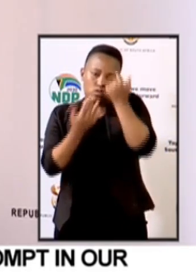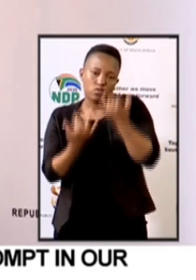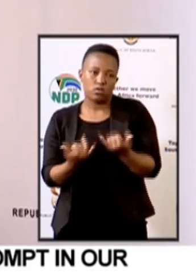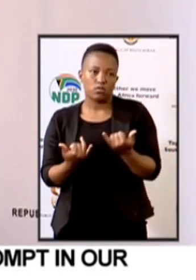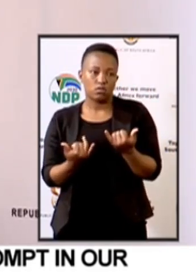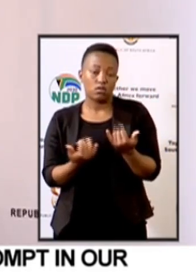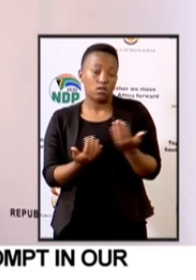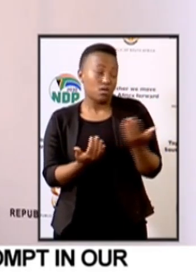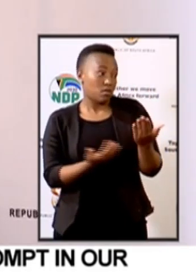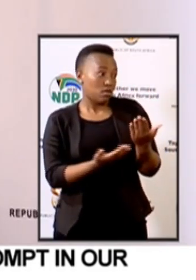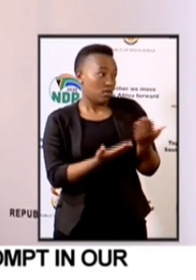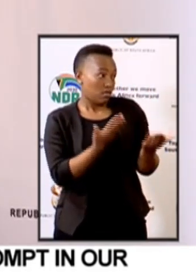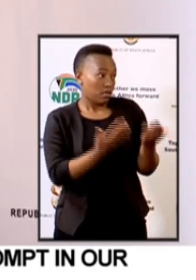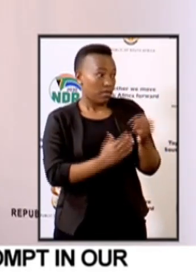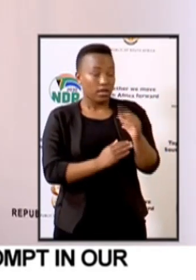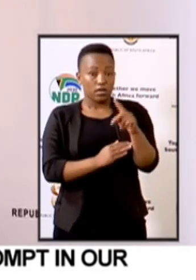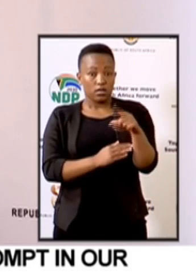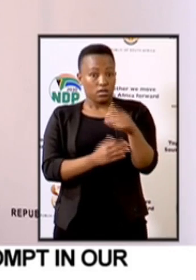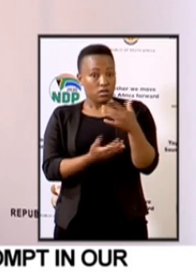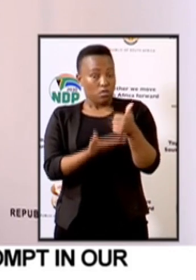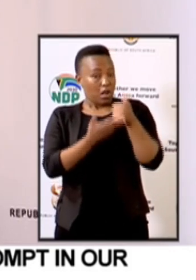If you can help, DG,